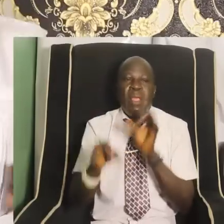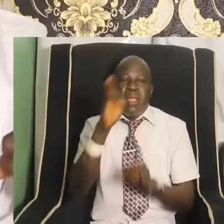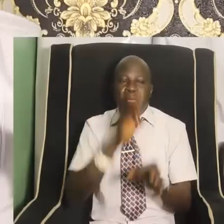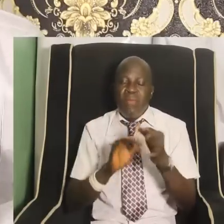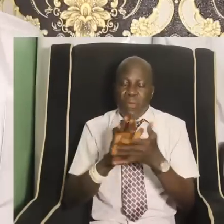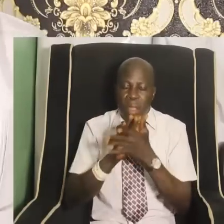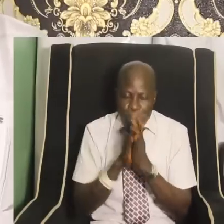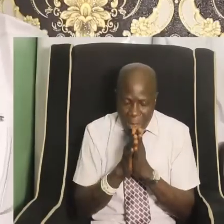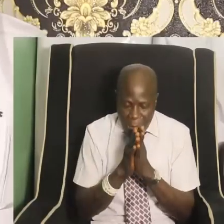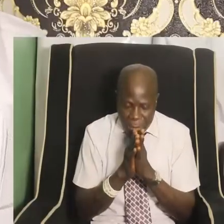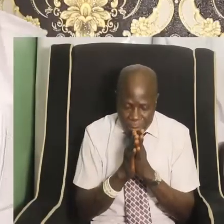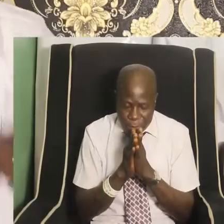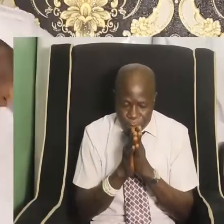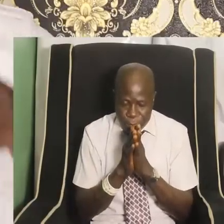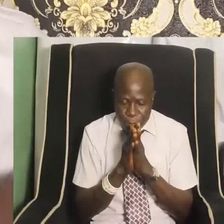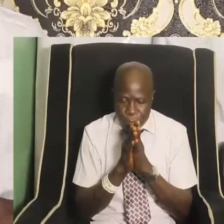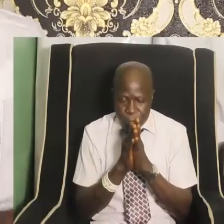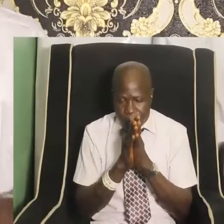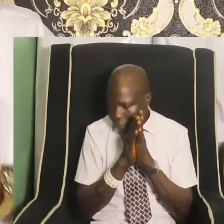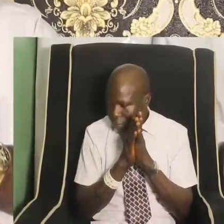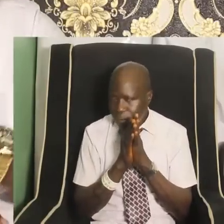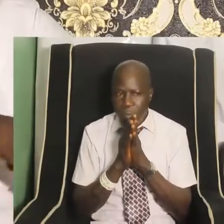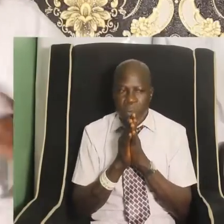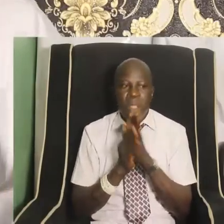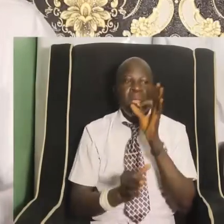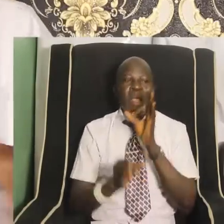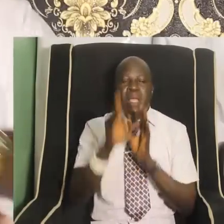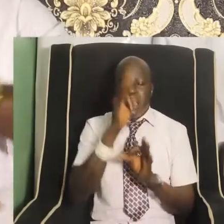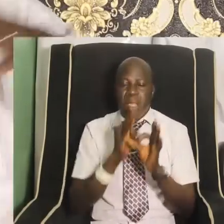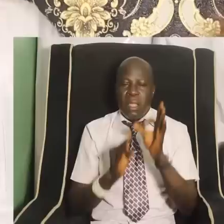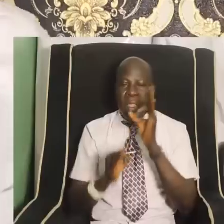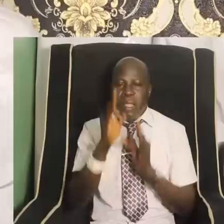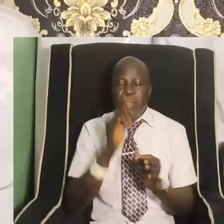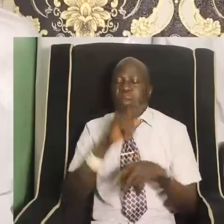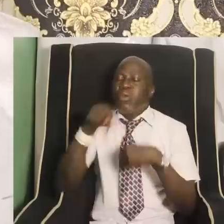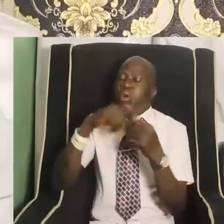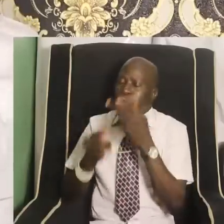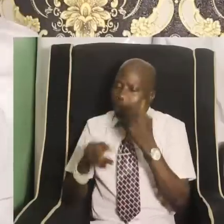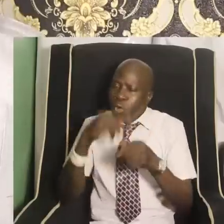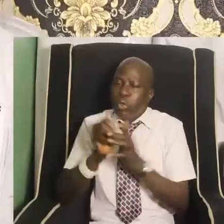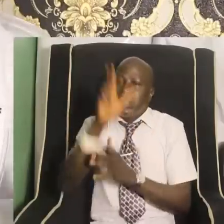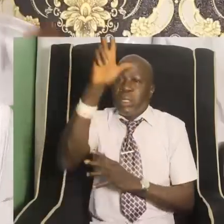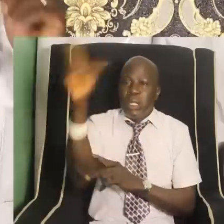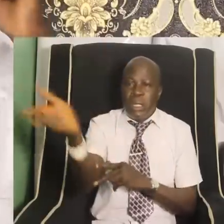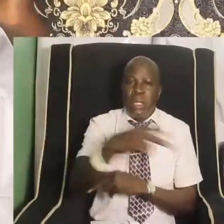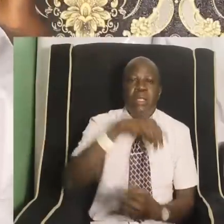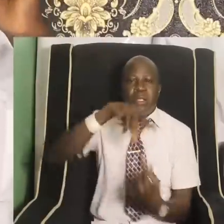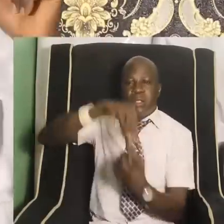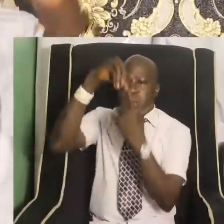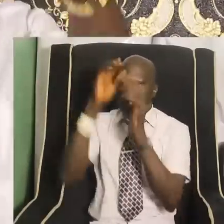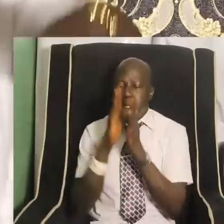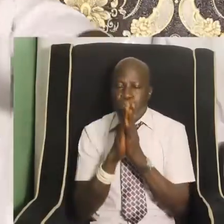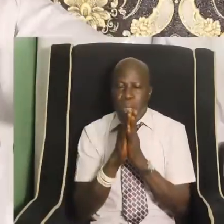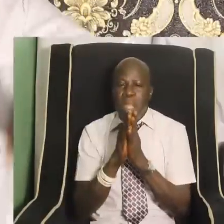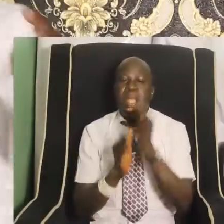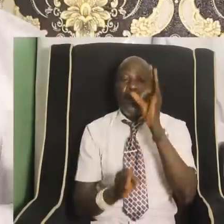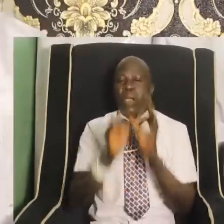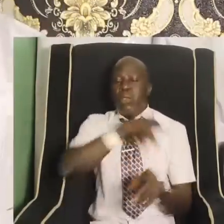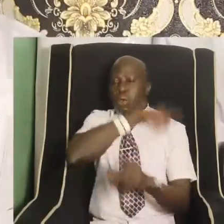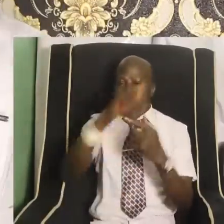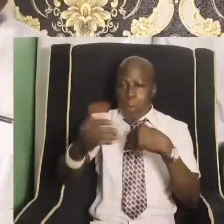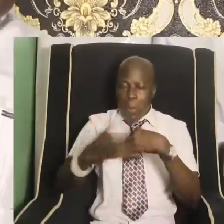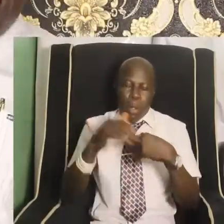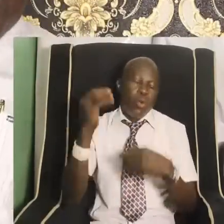if you are praying, to obey all the Lord's commands, I do a colloquy better. Whether you want for 3 days special prayer, to bang delivery.